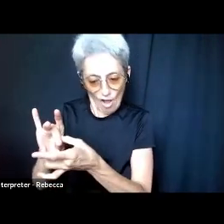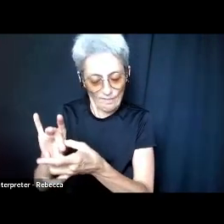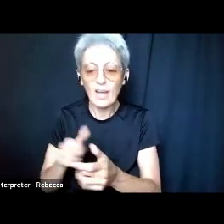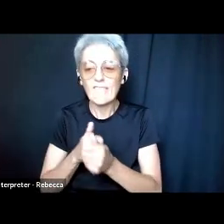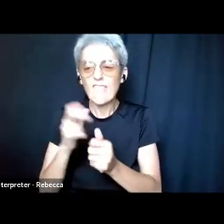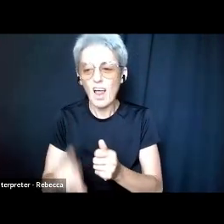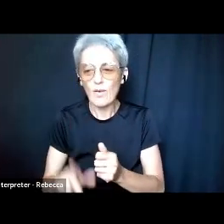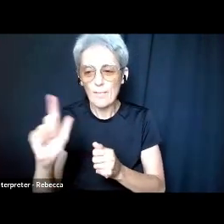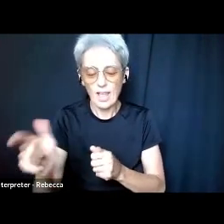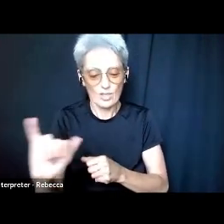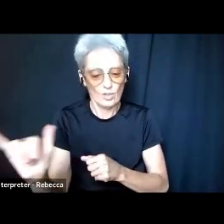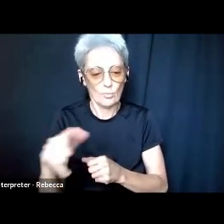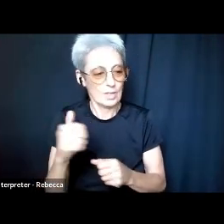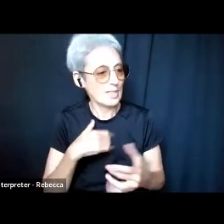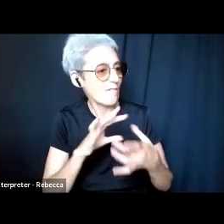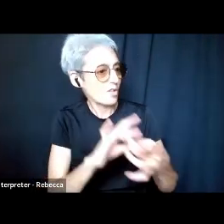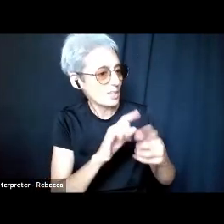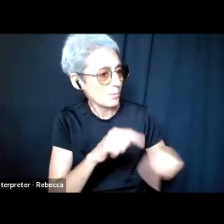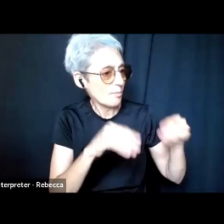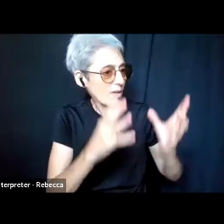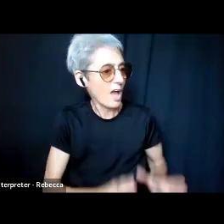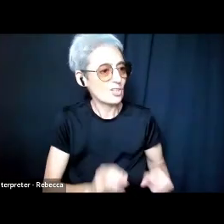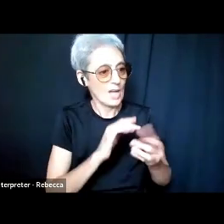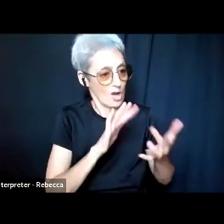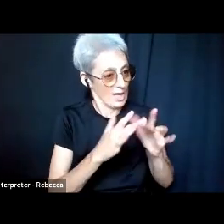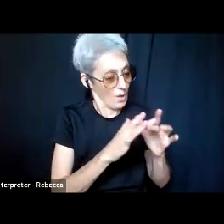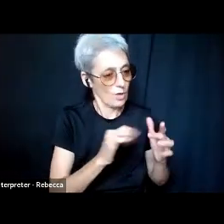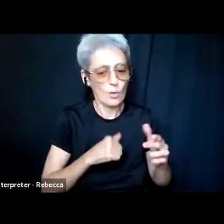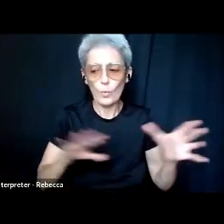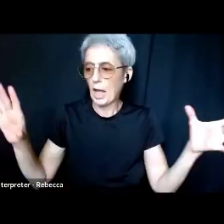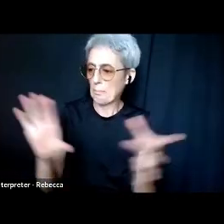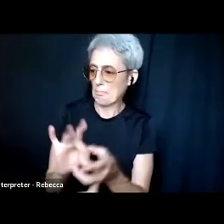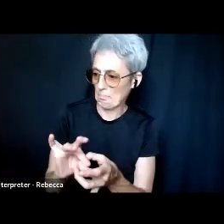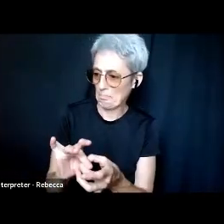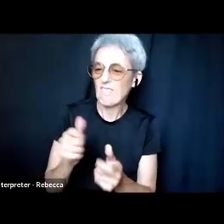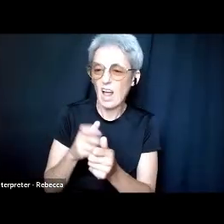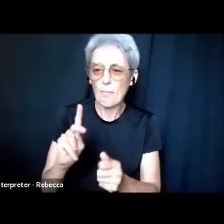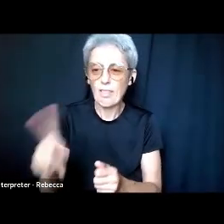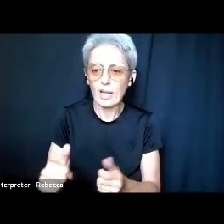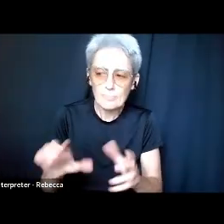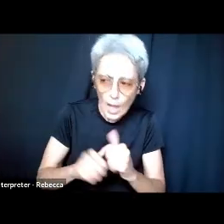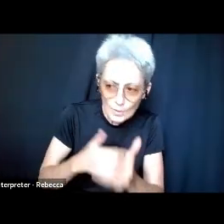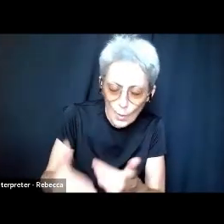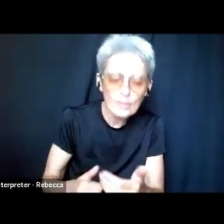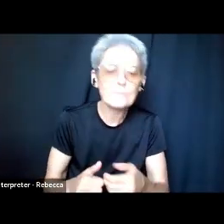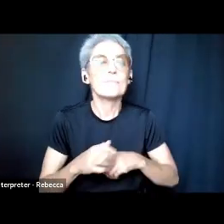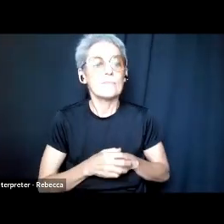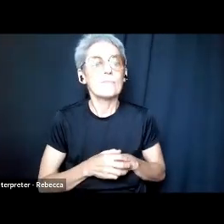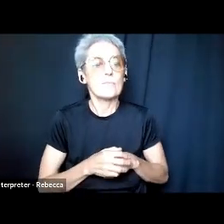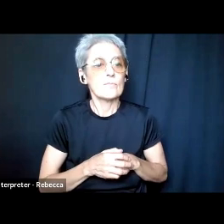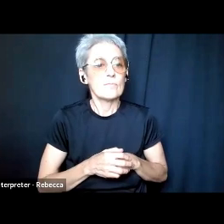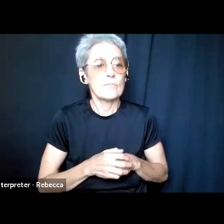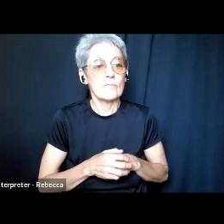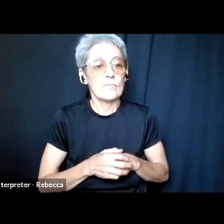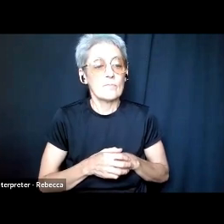with those providers in our network. This is one of the great things about our state's history with system of care work, is